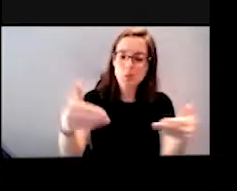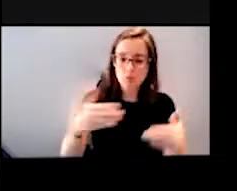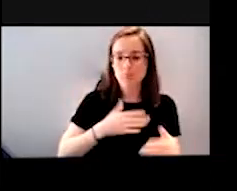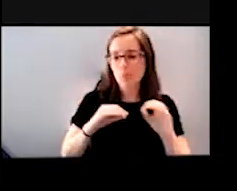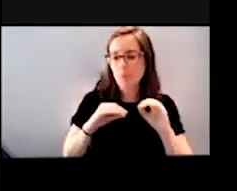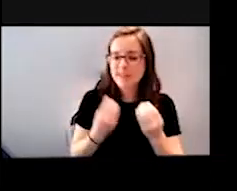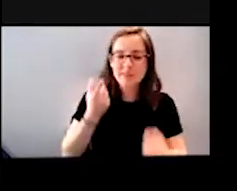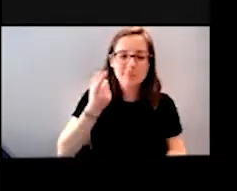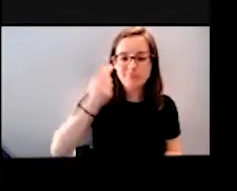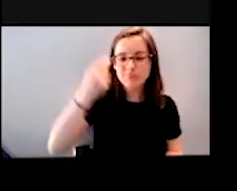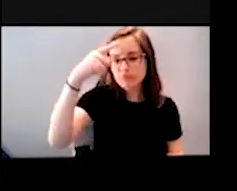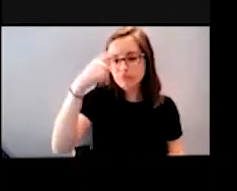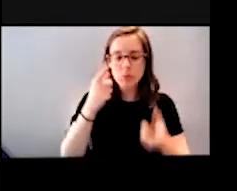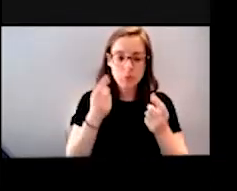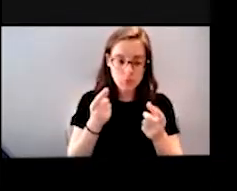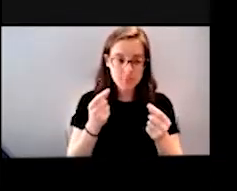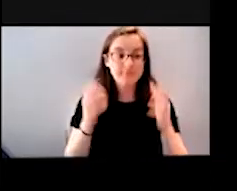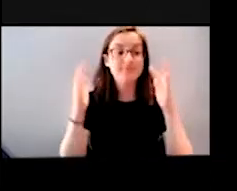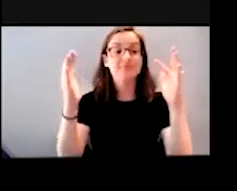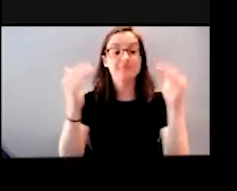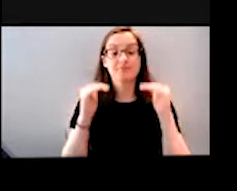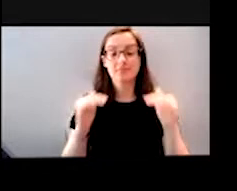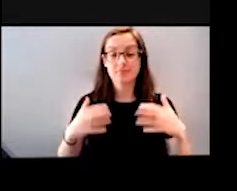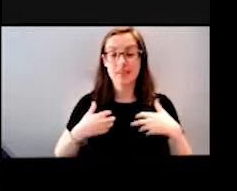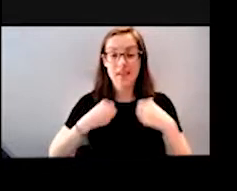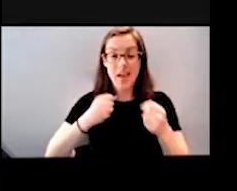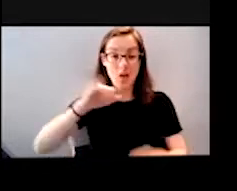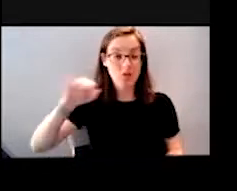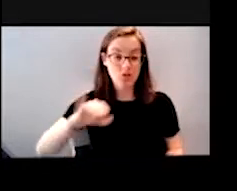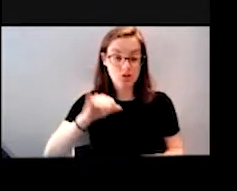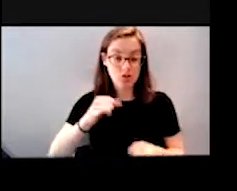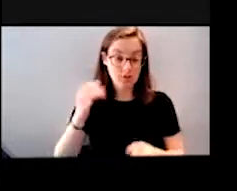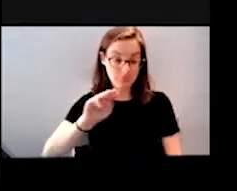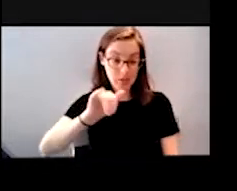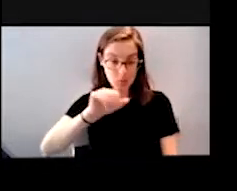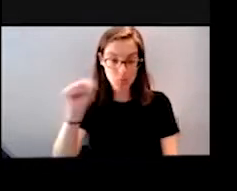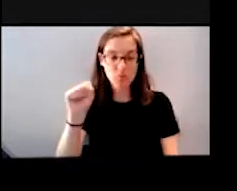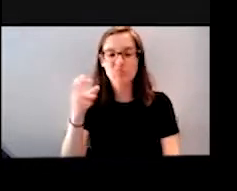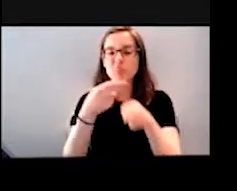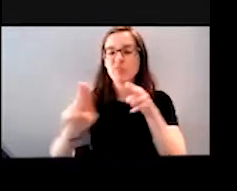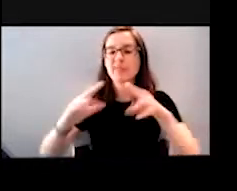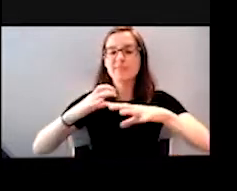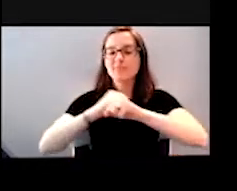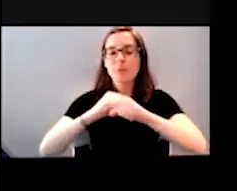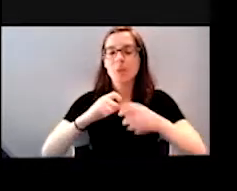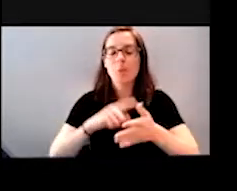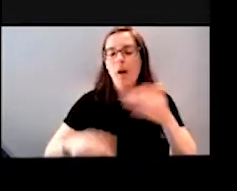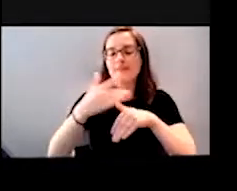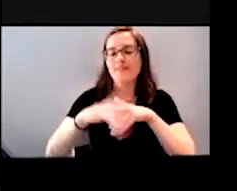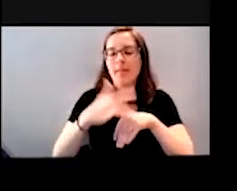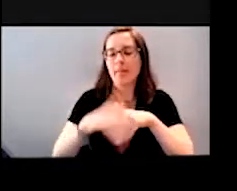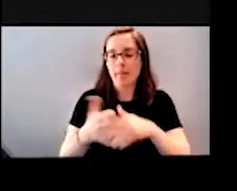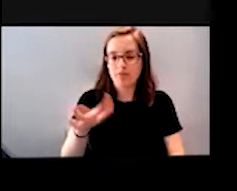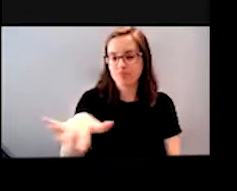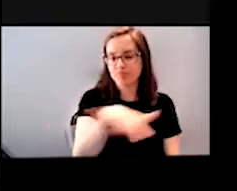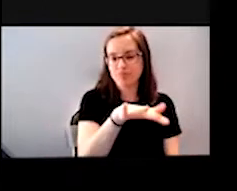do. Health insurance in Massachusetts, brief overview of just what's out there in Massachusetts for coverage,